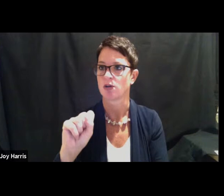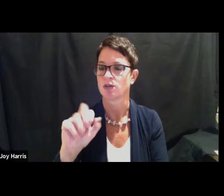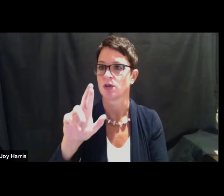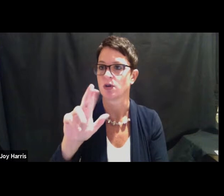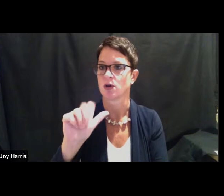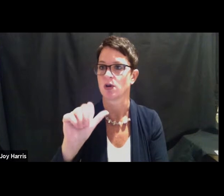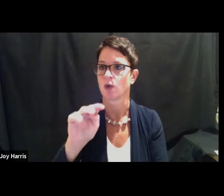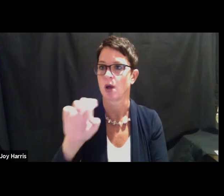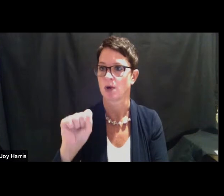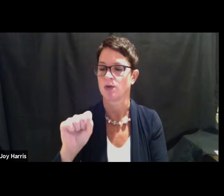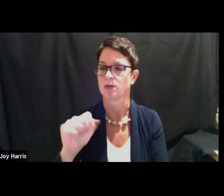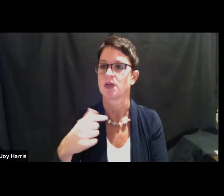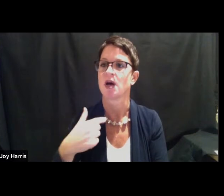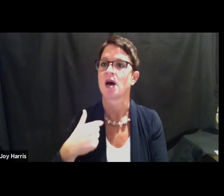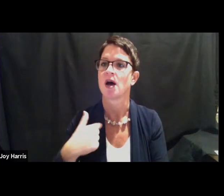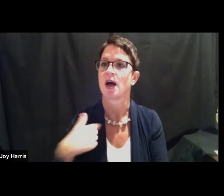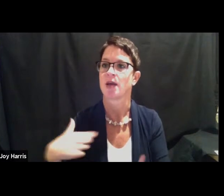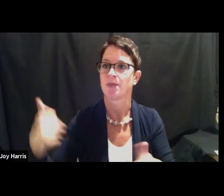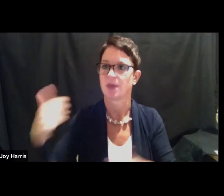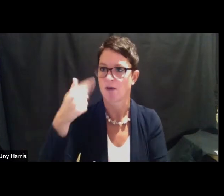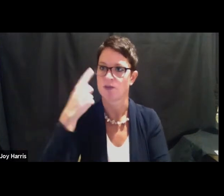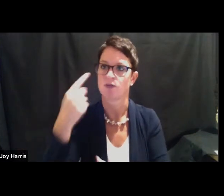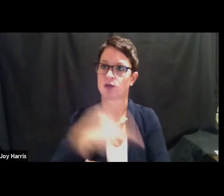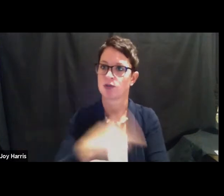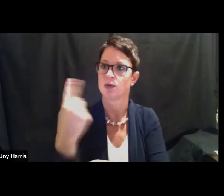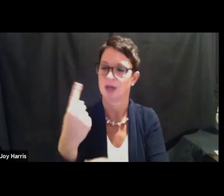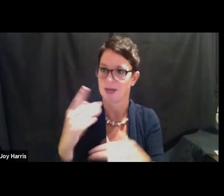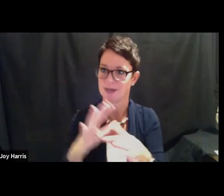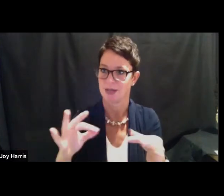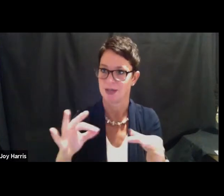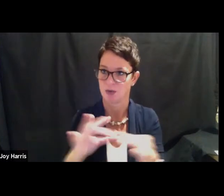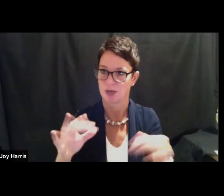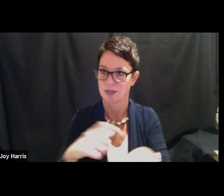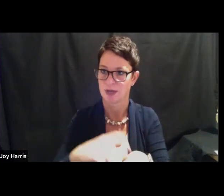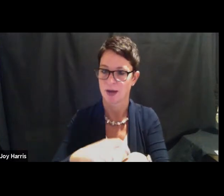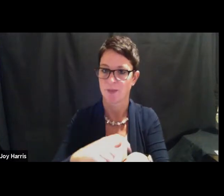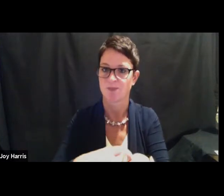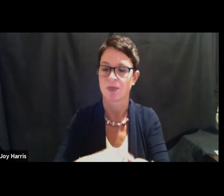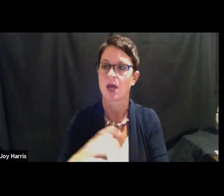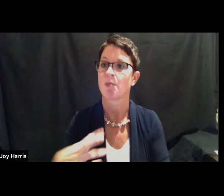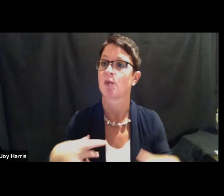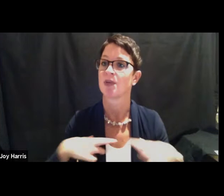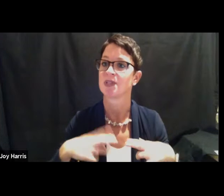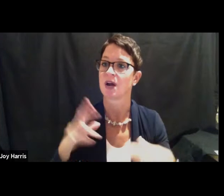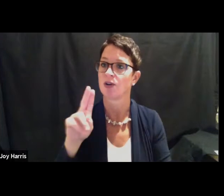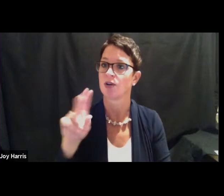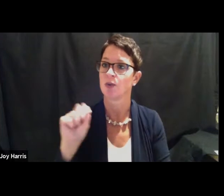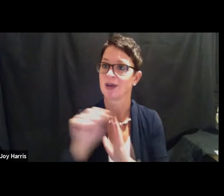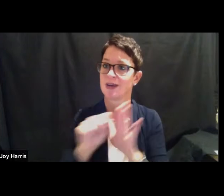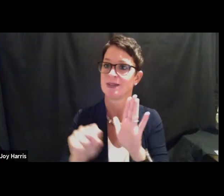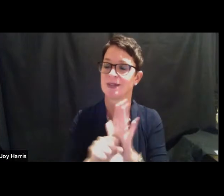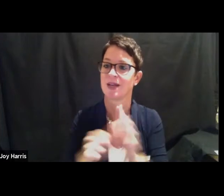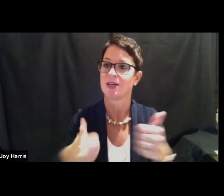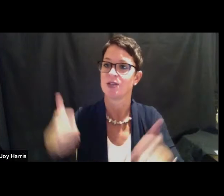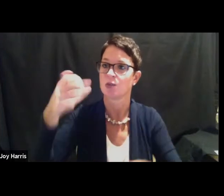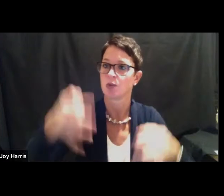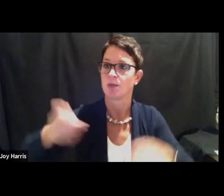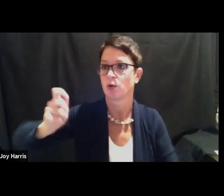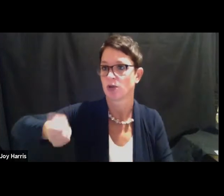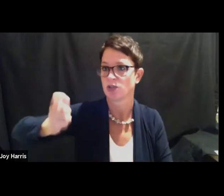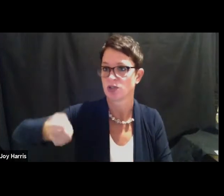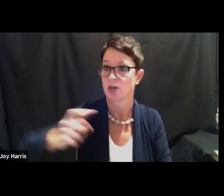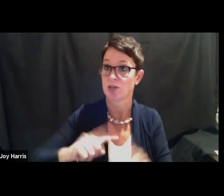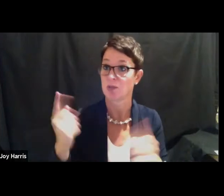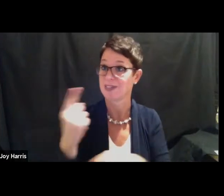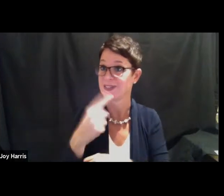officer for today's public hearing. I am a retired New York State Supreme Court Justice, but my role today is